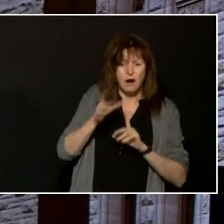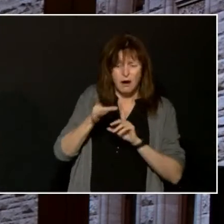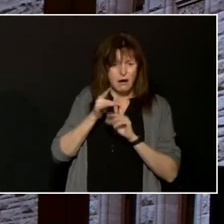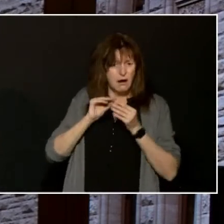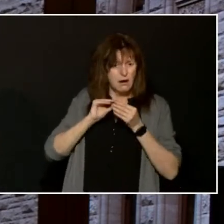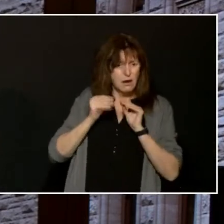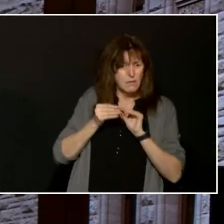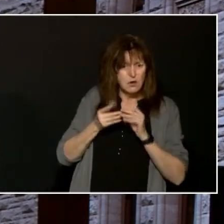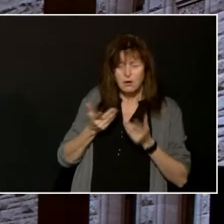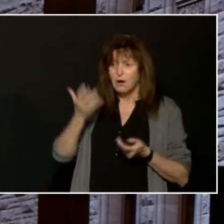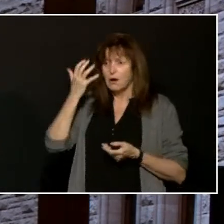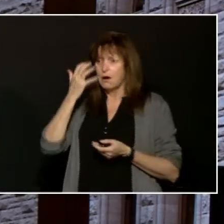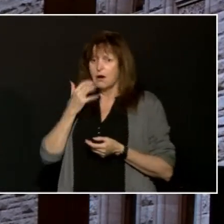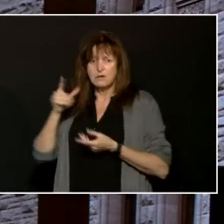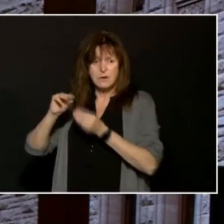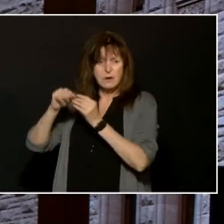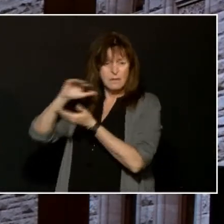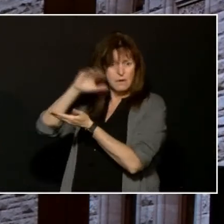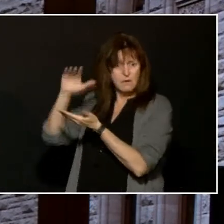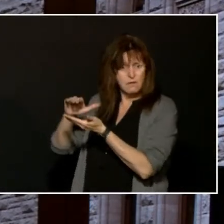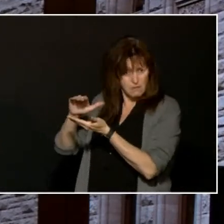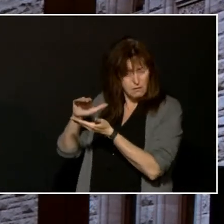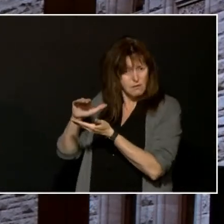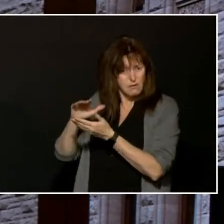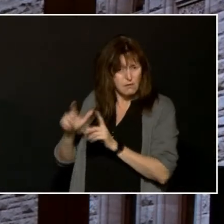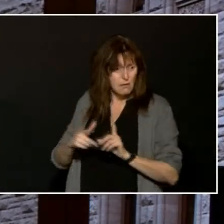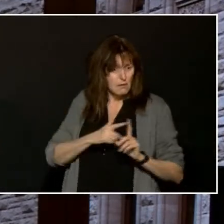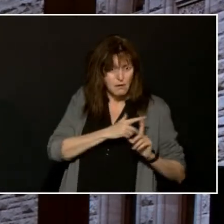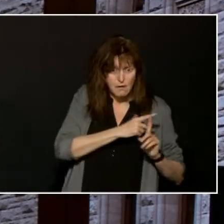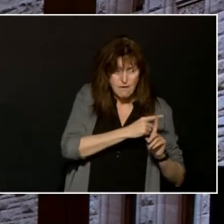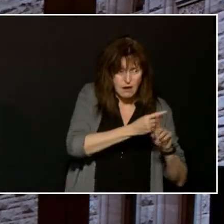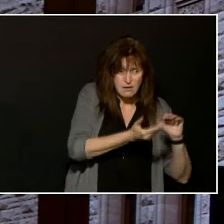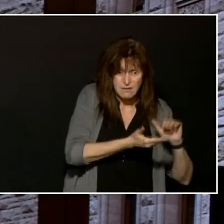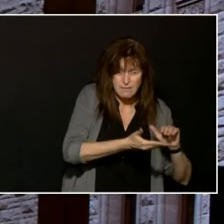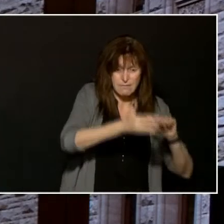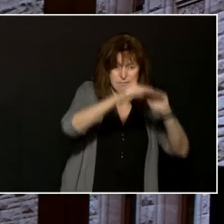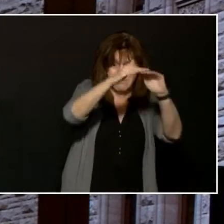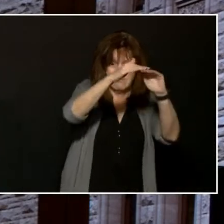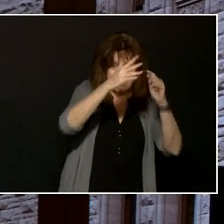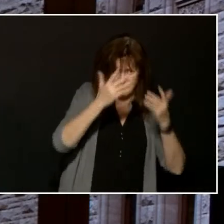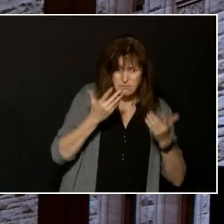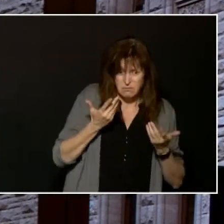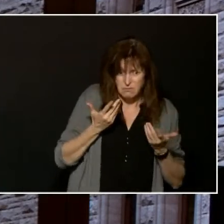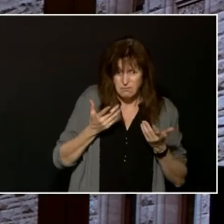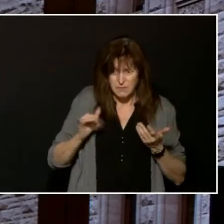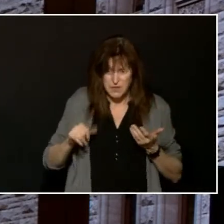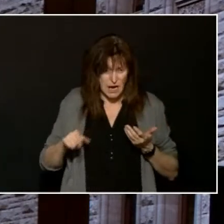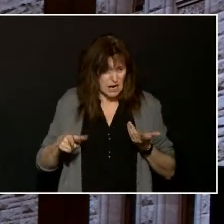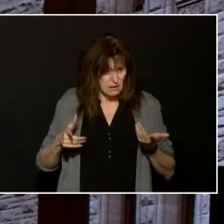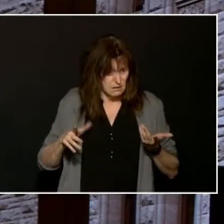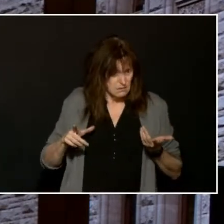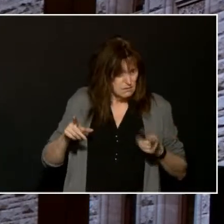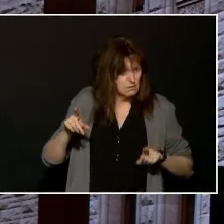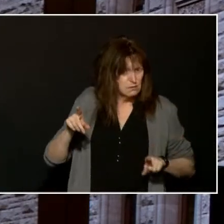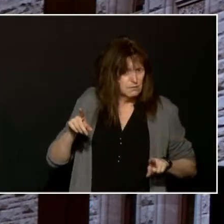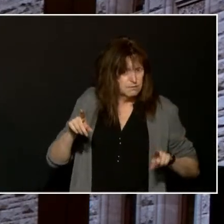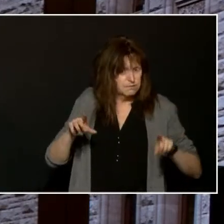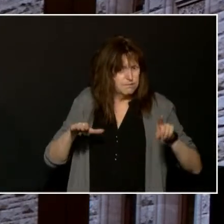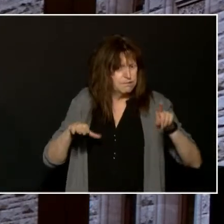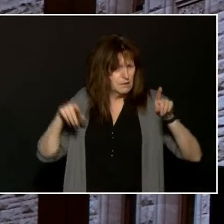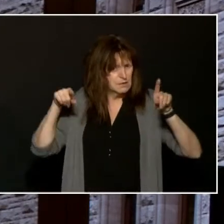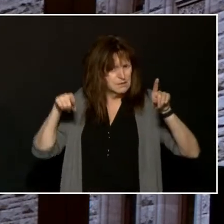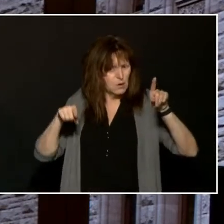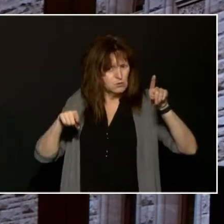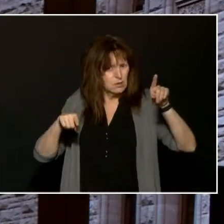our immunizations continue to increase, we know we're working on two edges there to bring down the numbers stalwartly in the next few